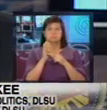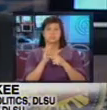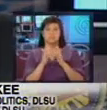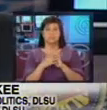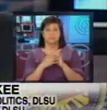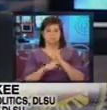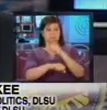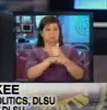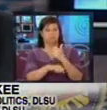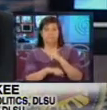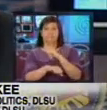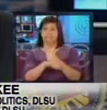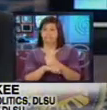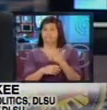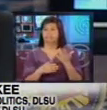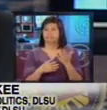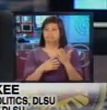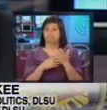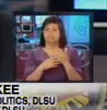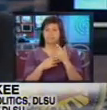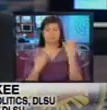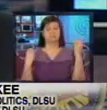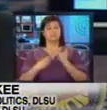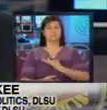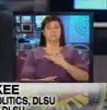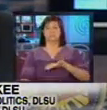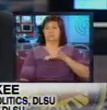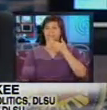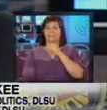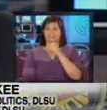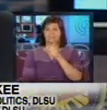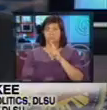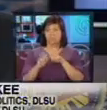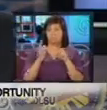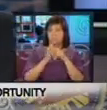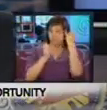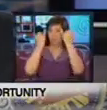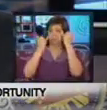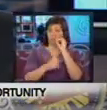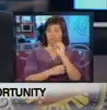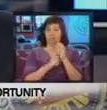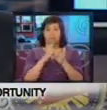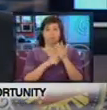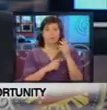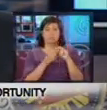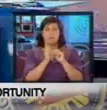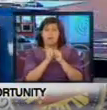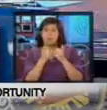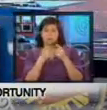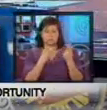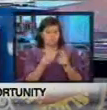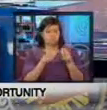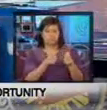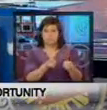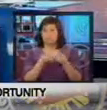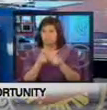the institutional trappings of the presidency. But does he come up with ideas on what on how to go